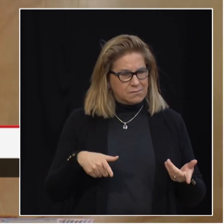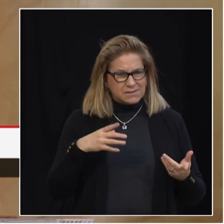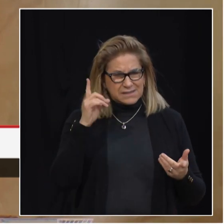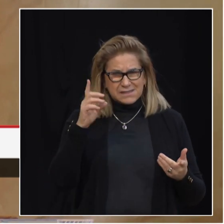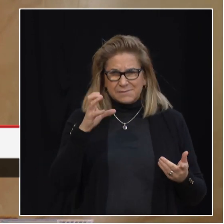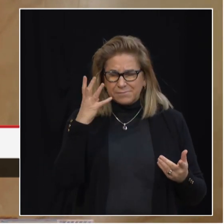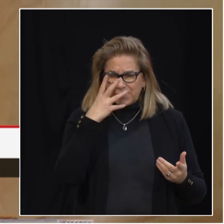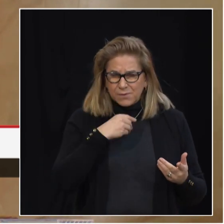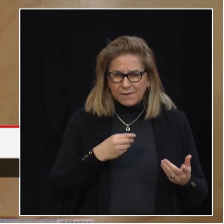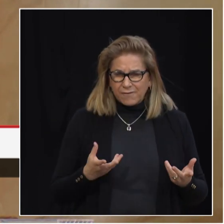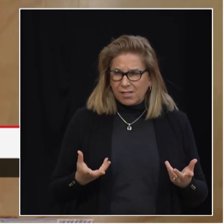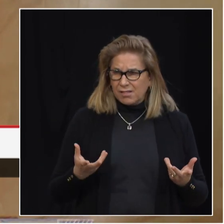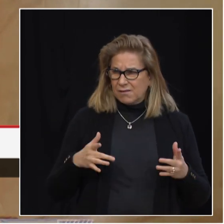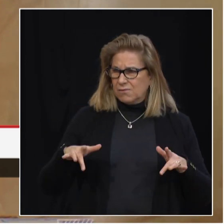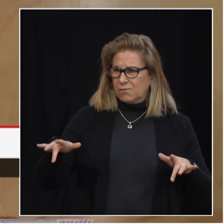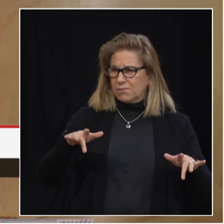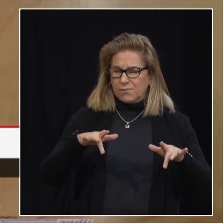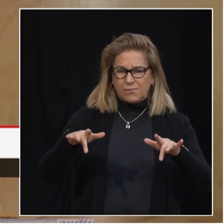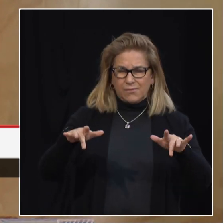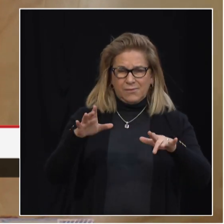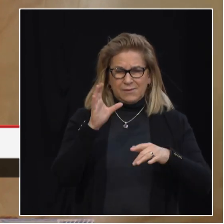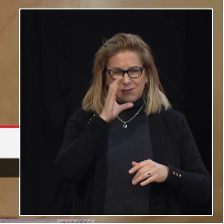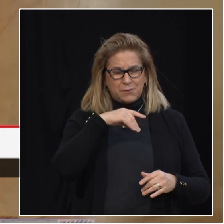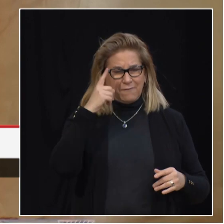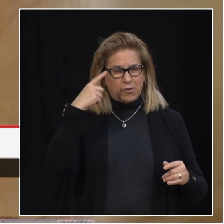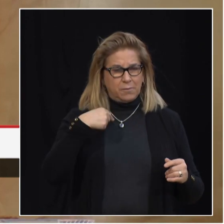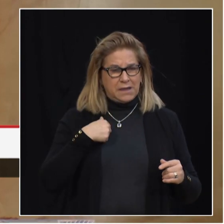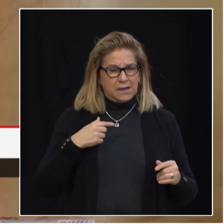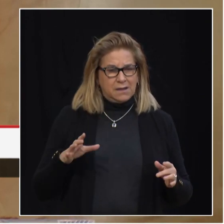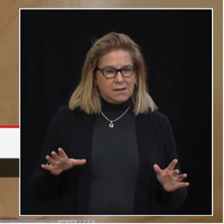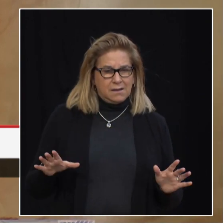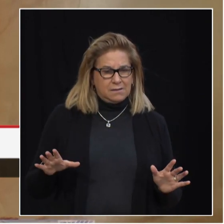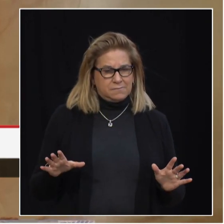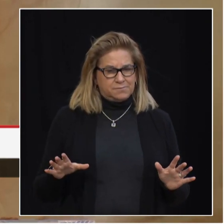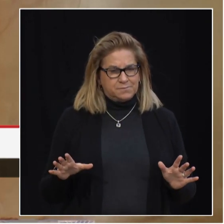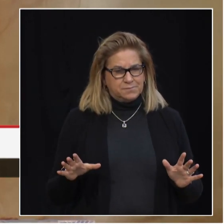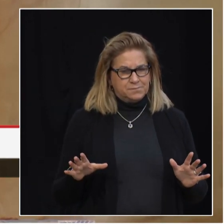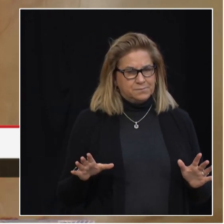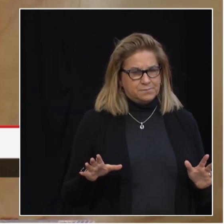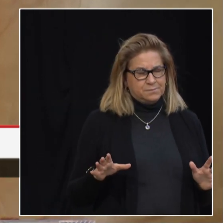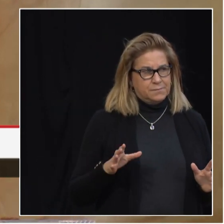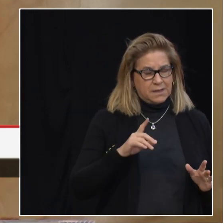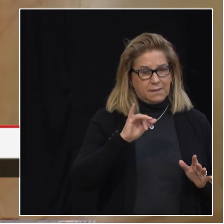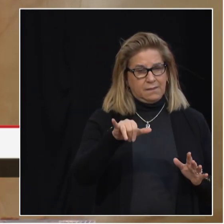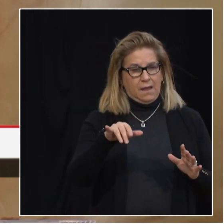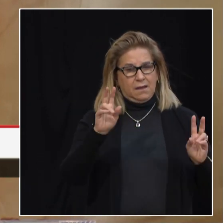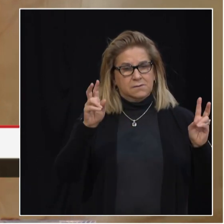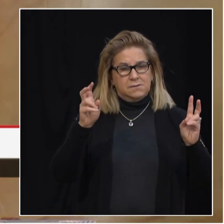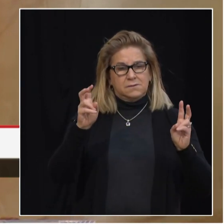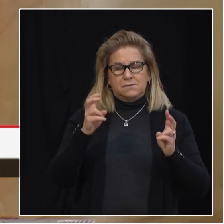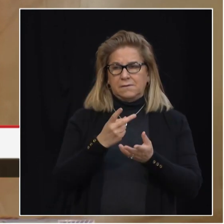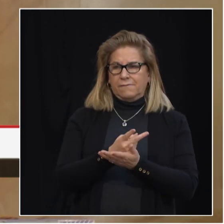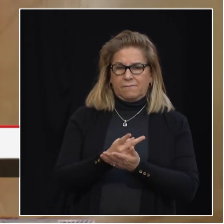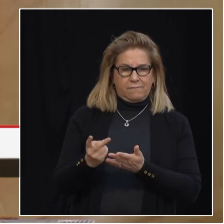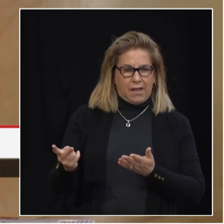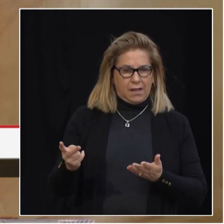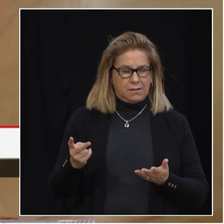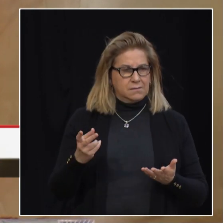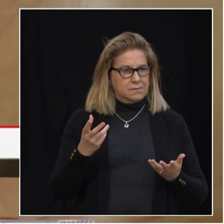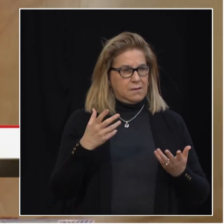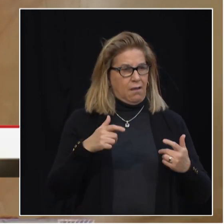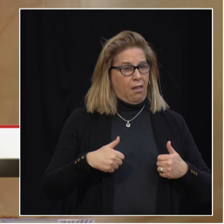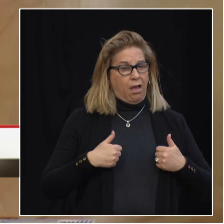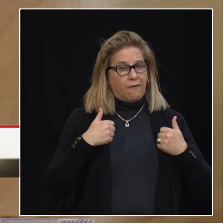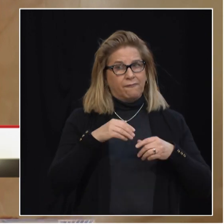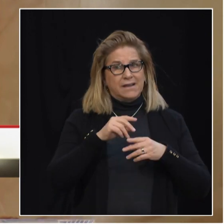To me, it was a failed attempt to snatch the life out of downtown DC, and while I understood the risk of opening